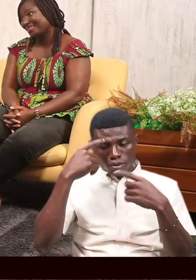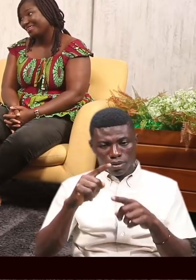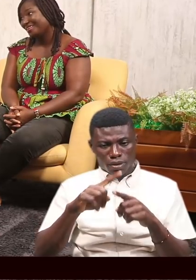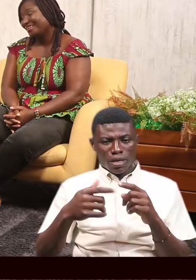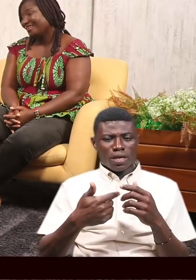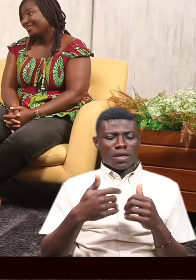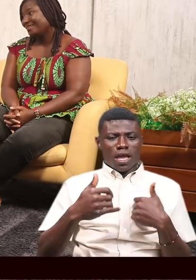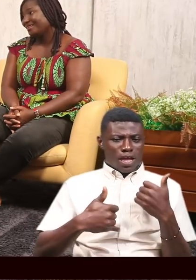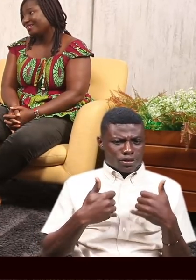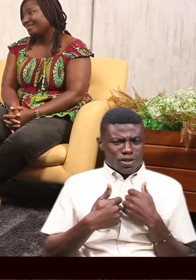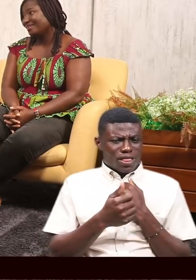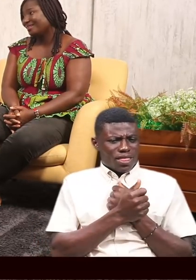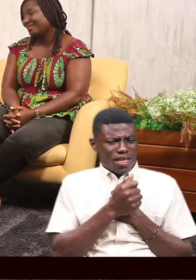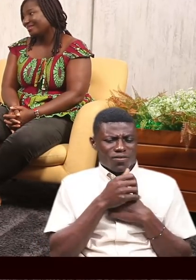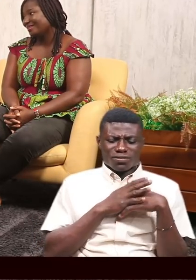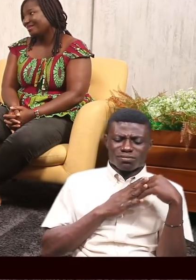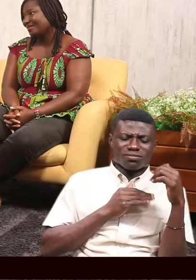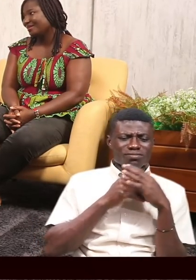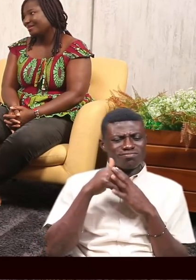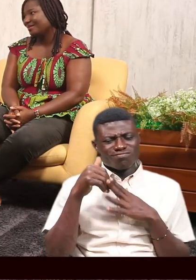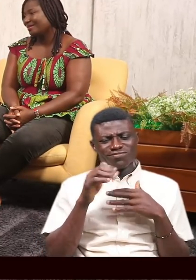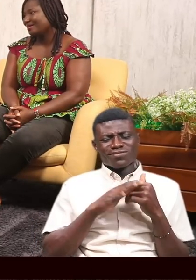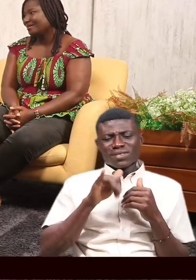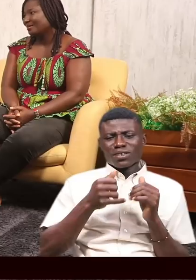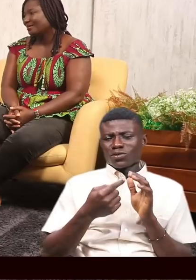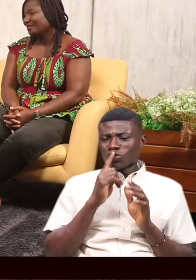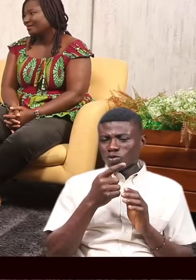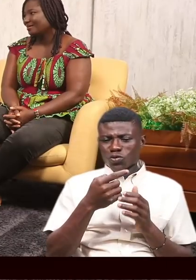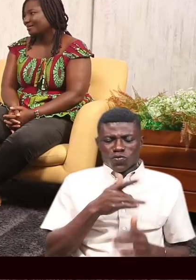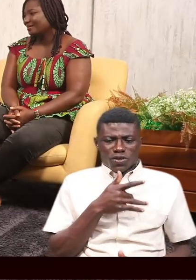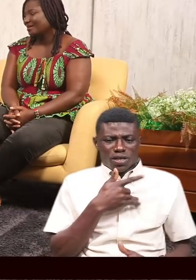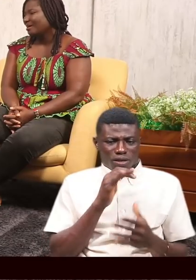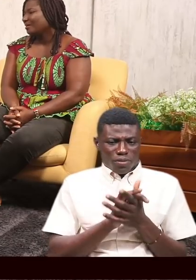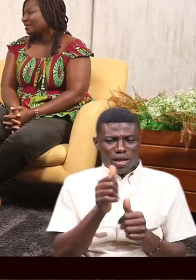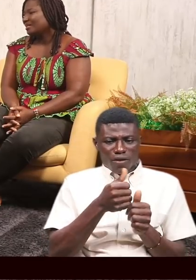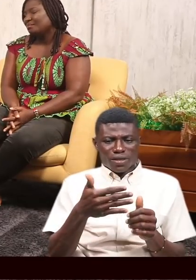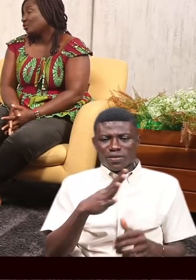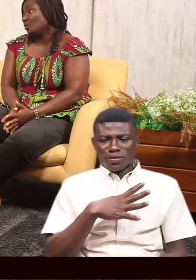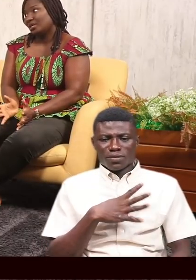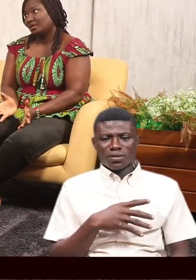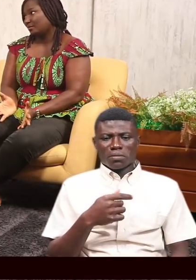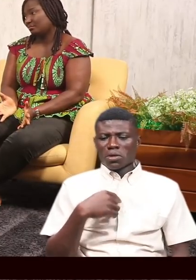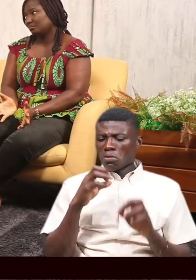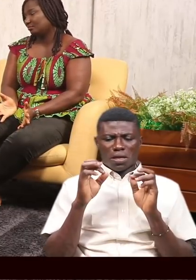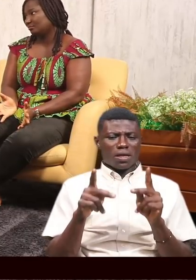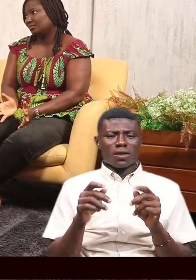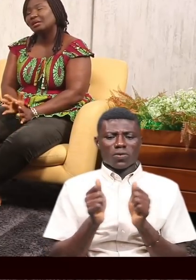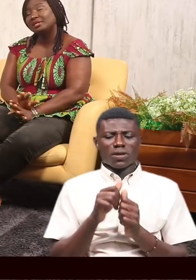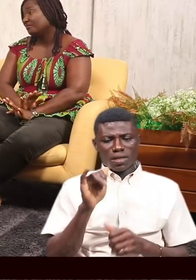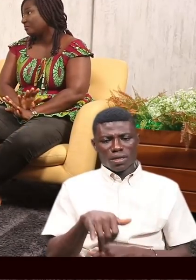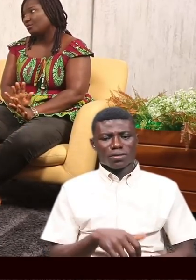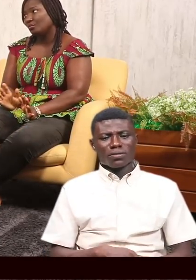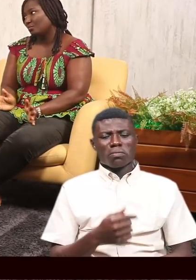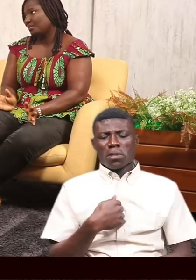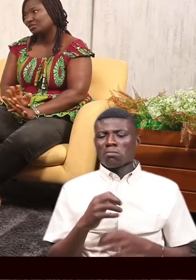did do. Now feeling comfortable, so I worry. Na bibi asha dear she. Na me okay. Very. Na